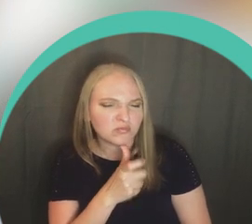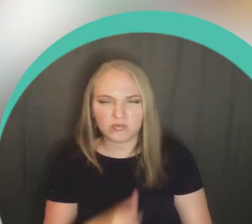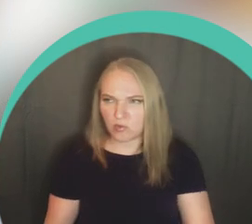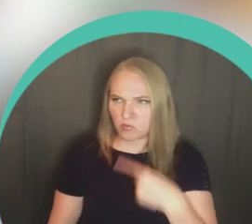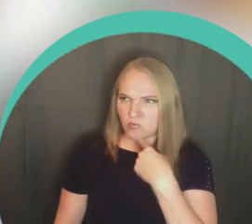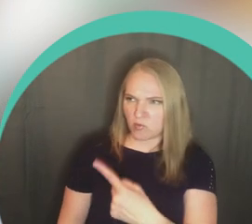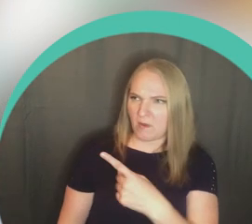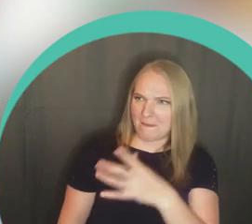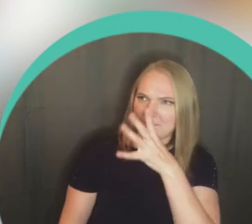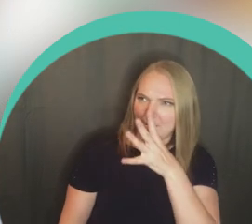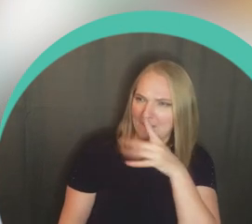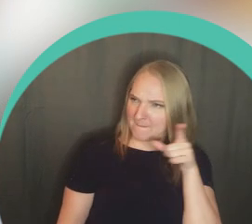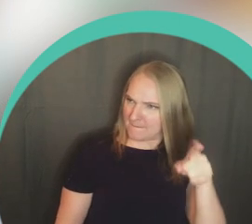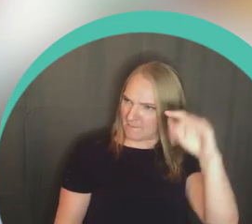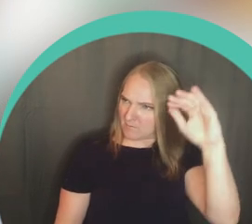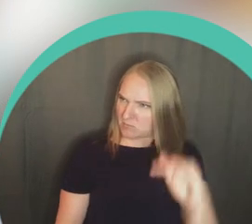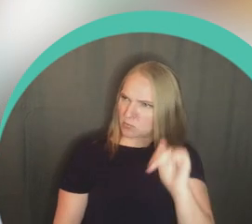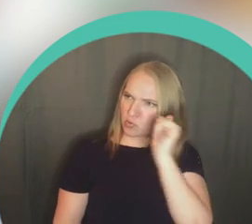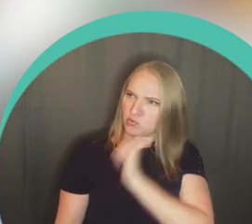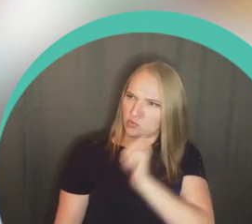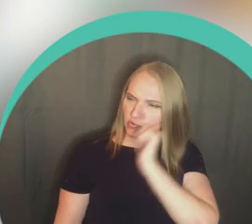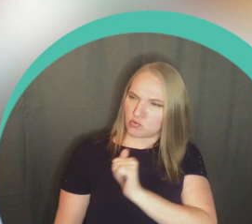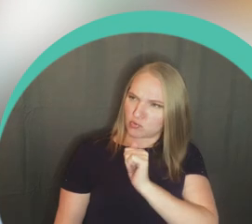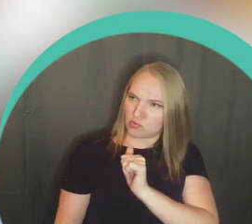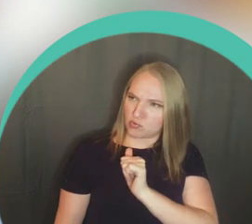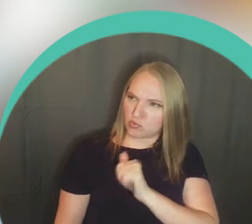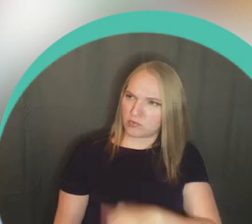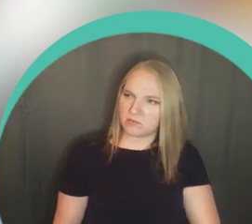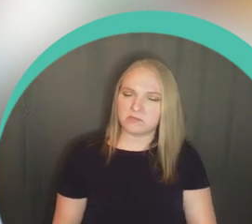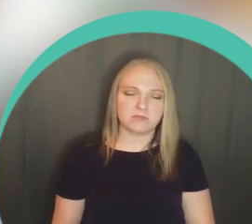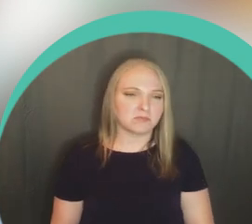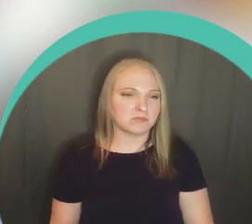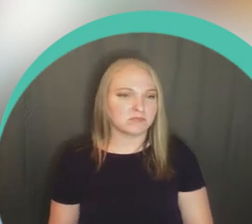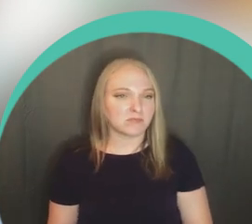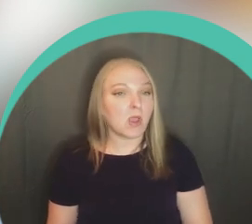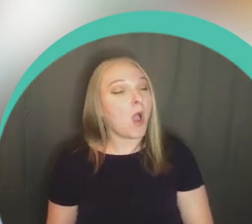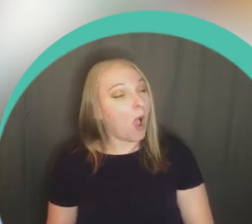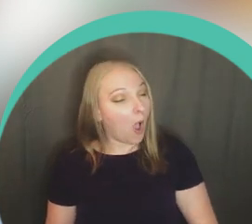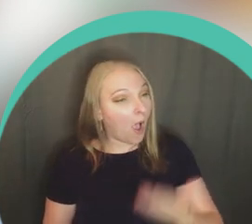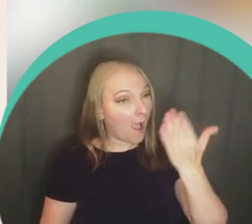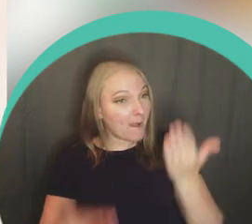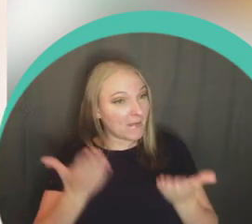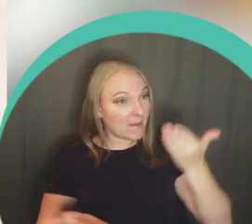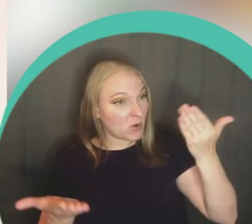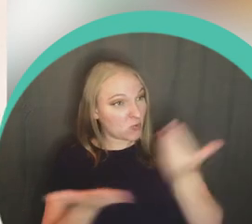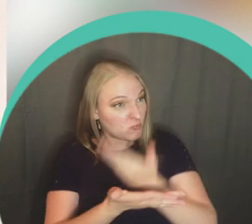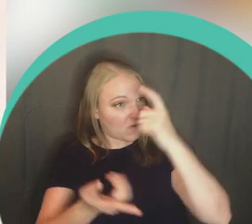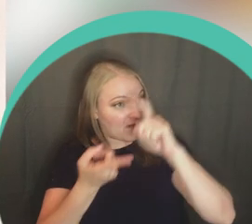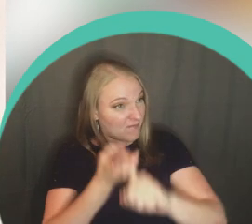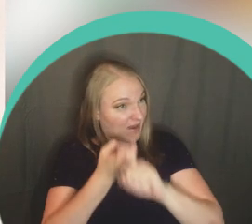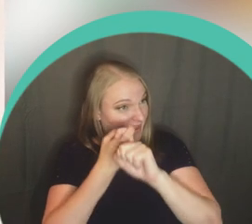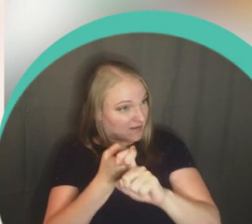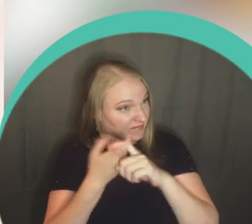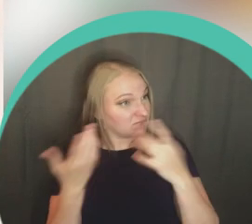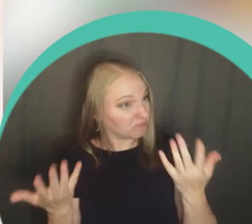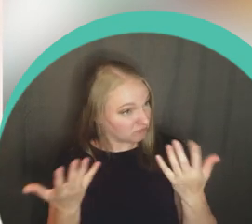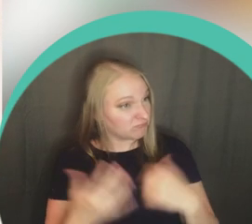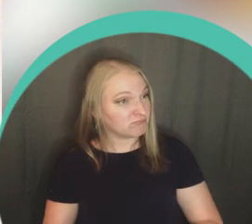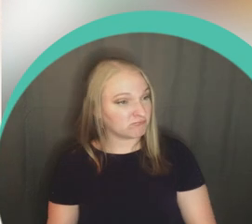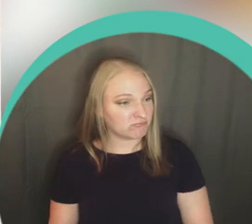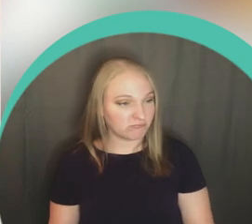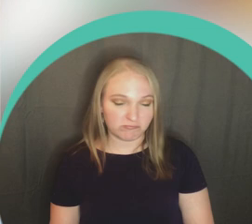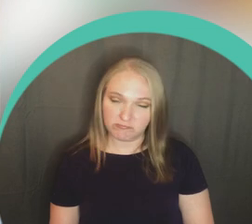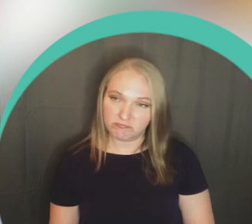her. "Sound like a new little friend," she say. "Not the only